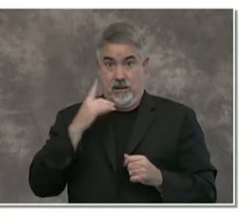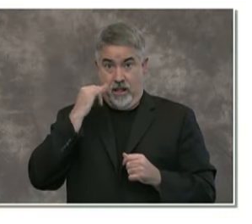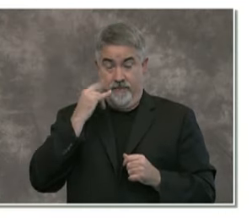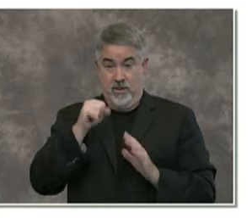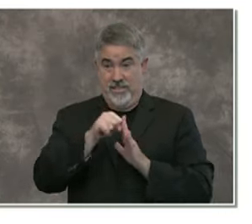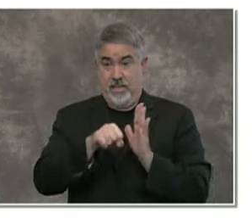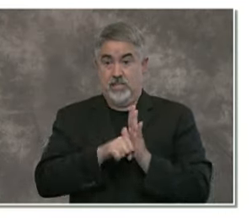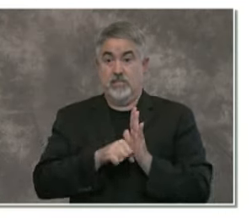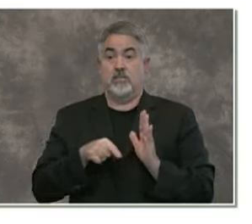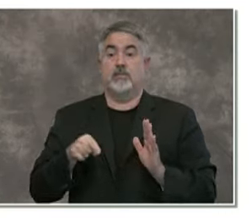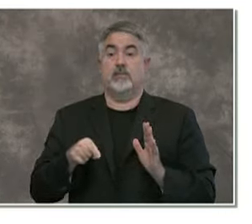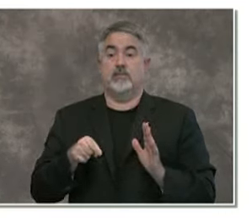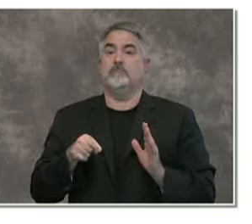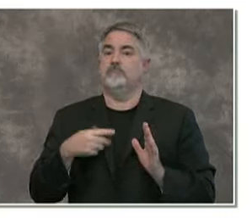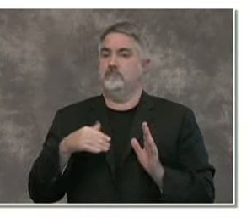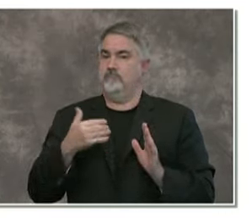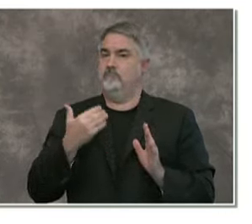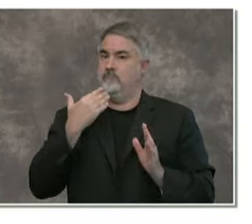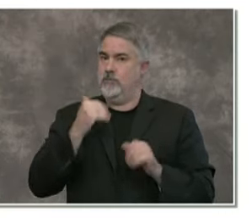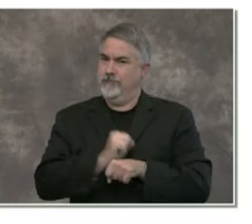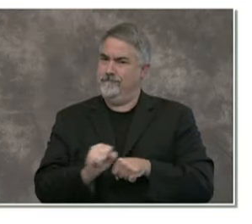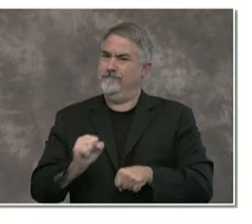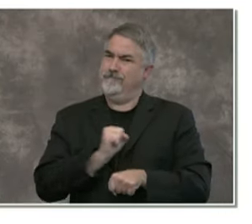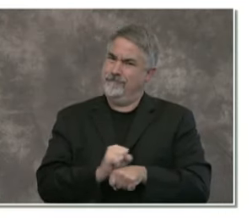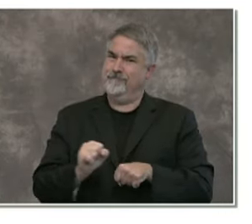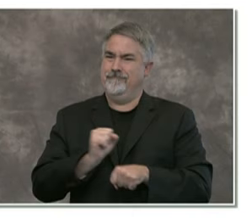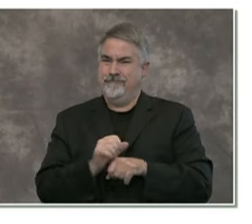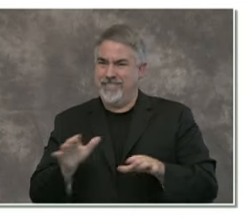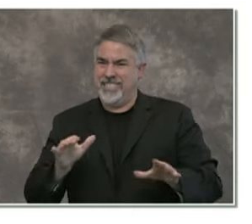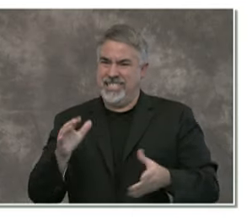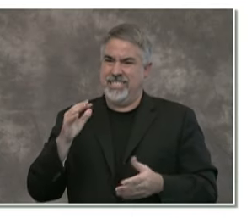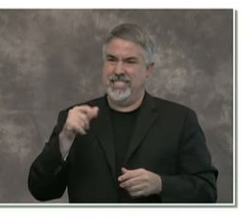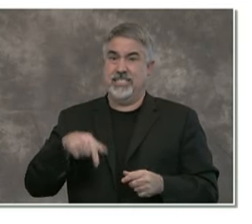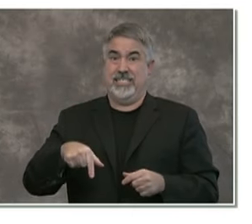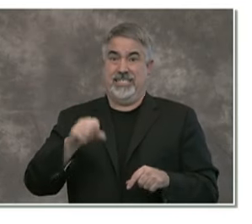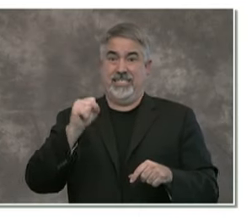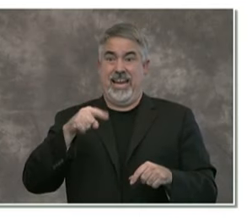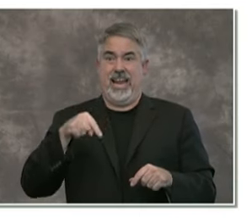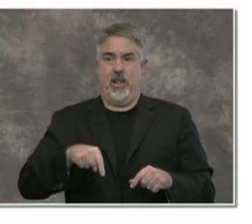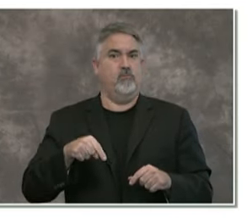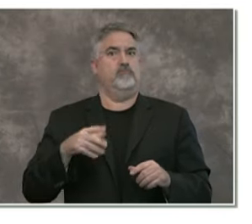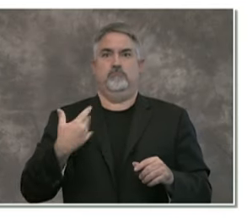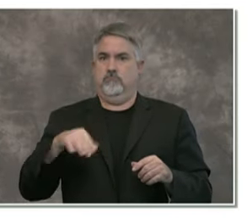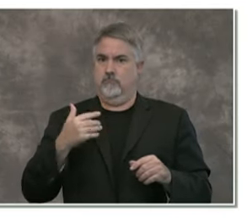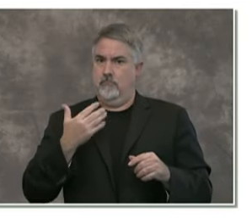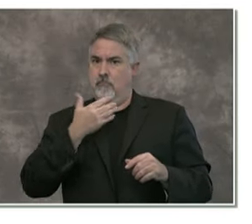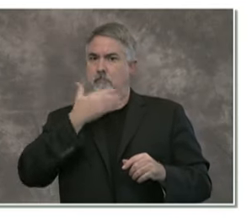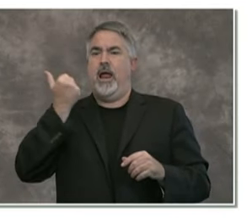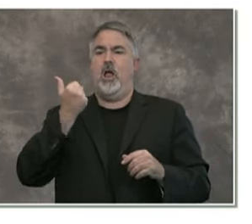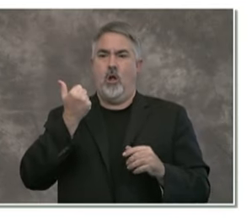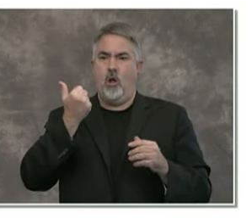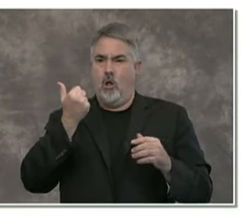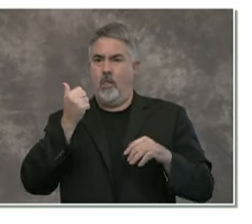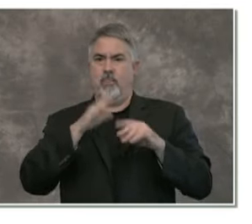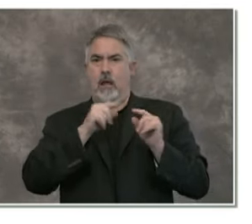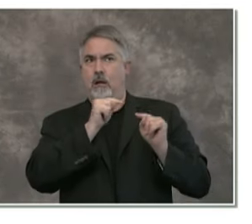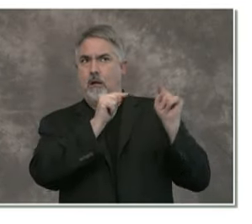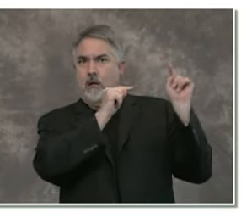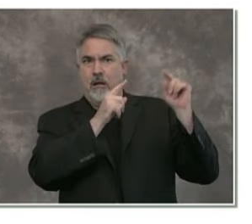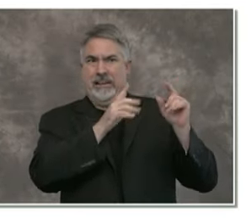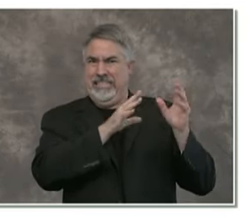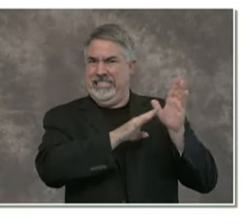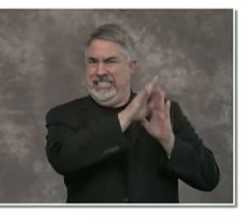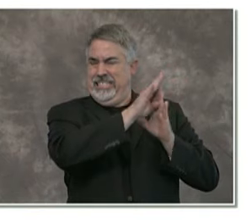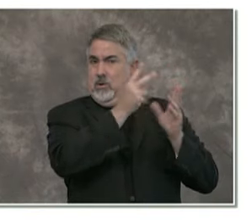encouraging signs of how San Diego is doing compared to other urban areas of the state of California, the reality is we have to stay